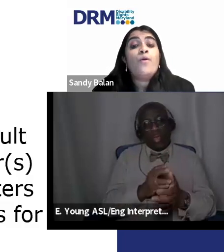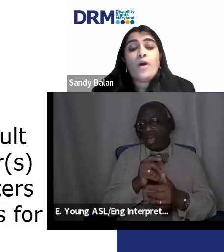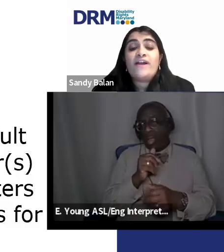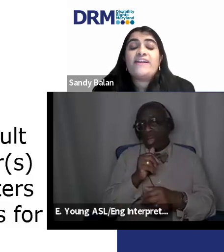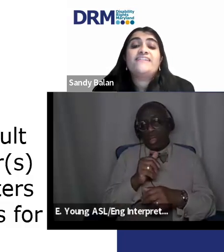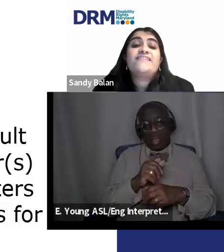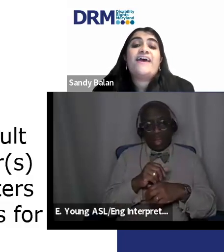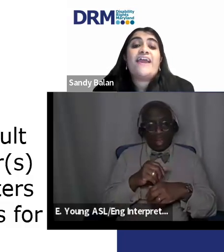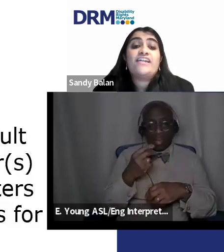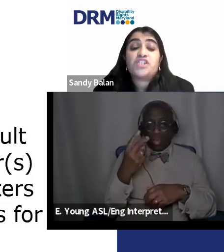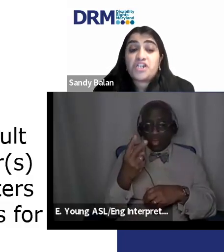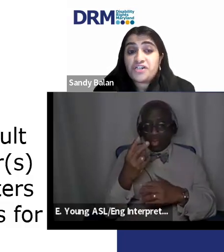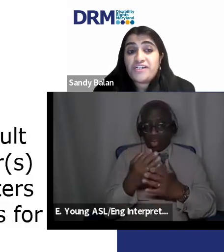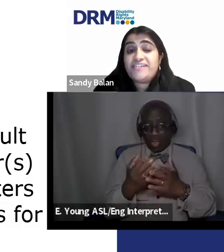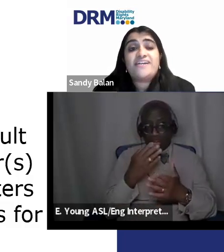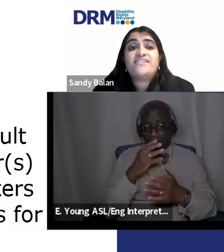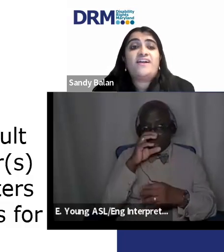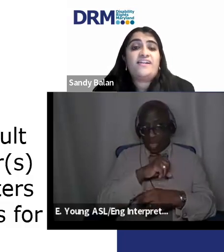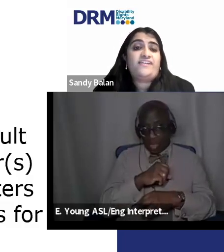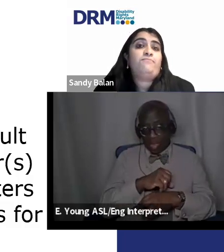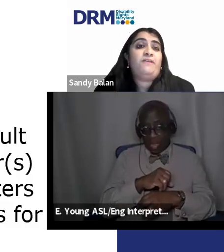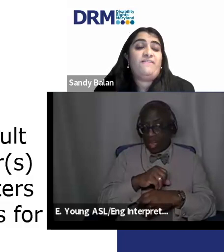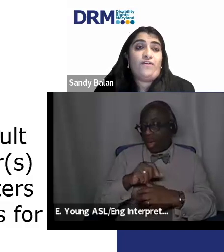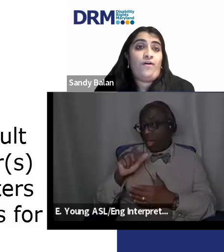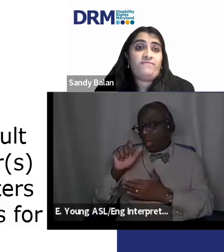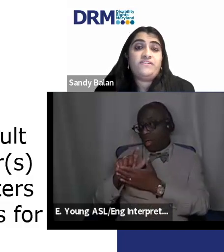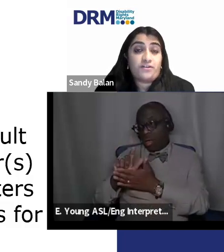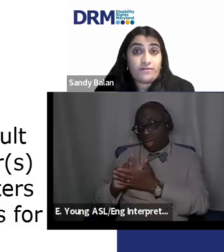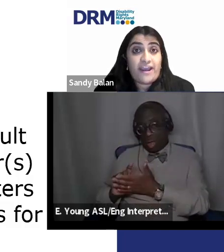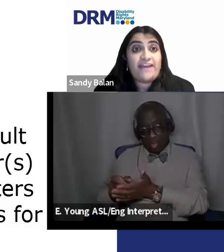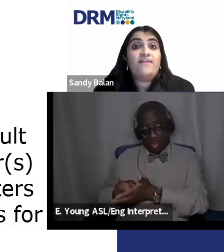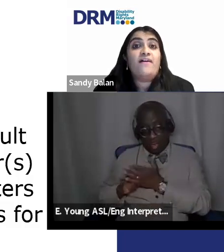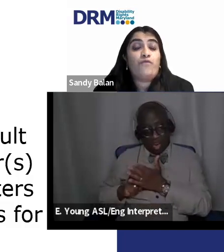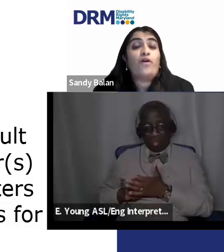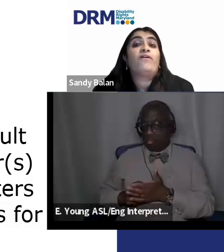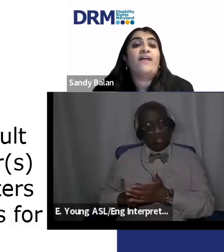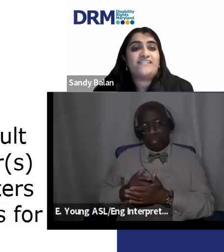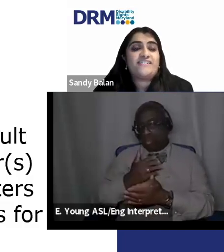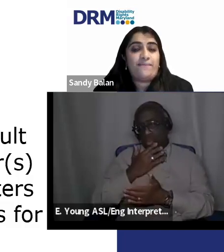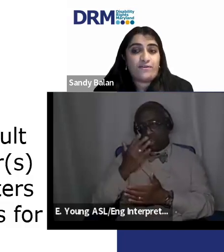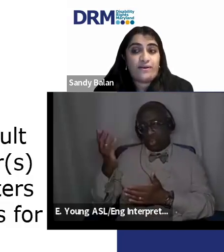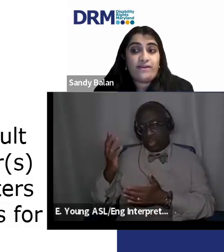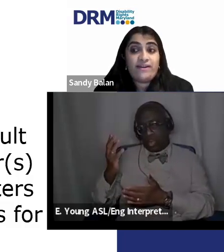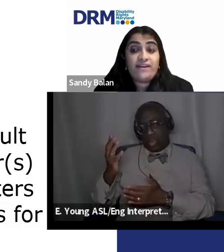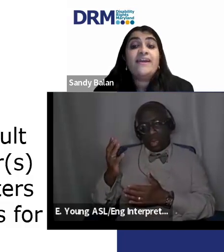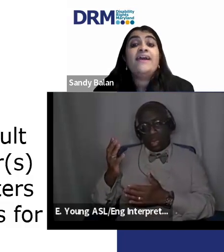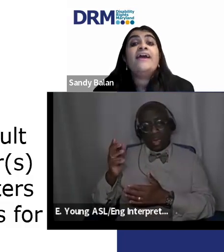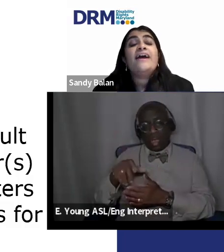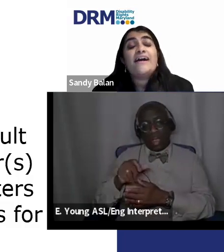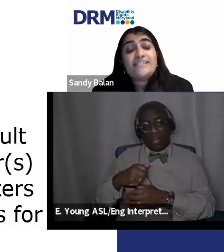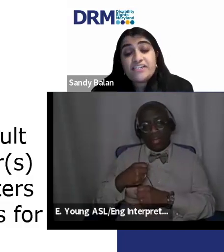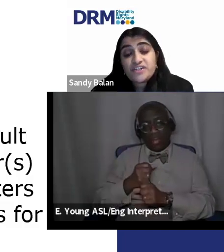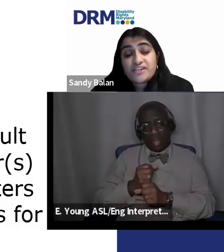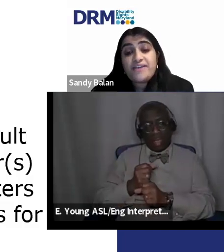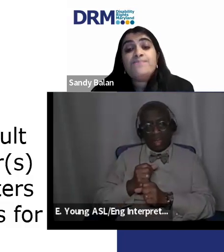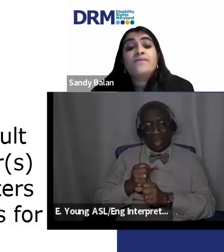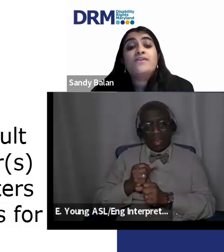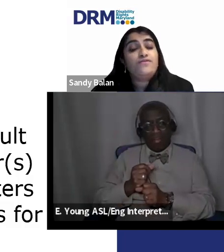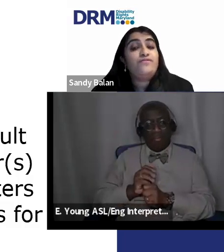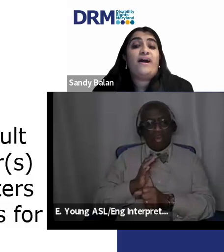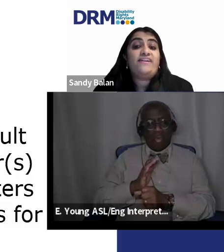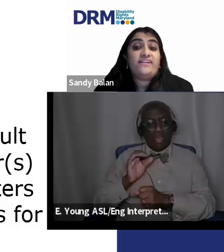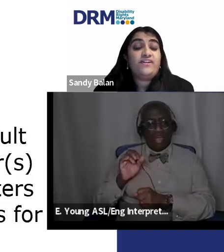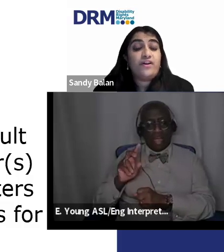missing. One is that an attorney does not need to be involved to create a formal SDM agreement.